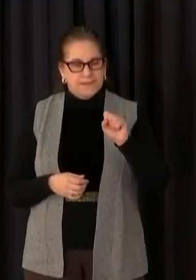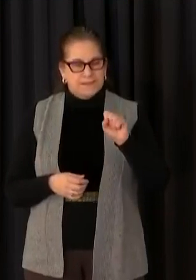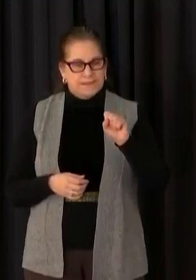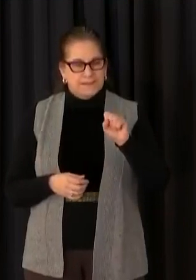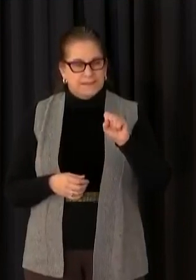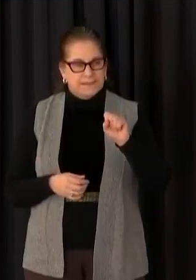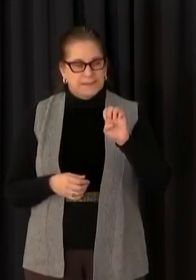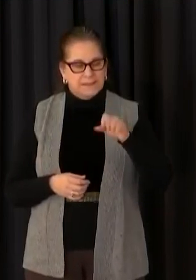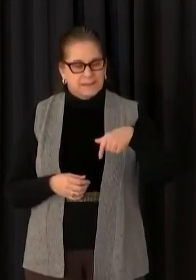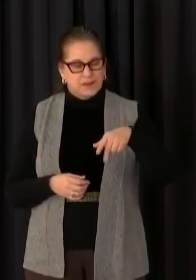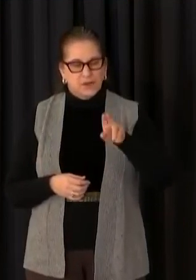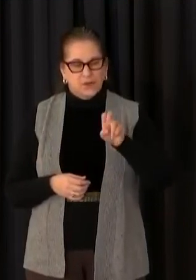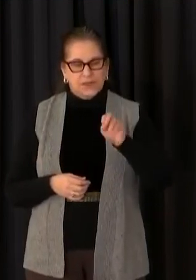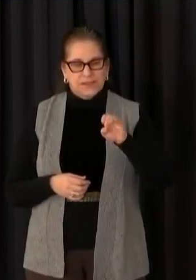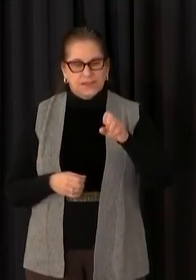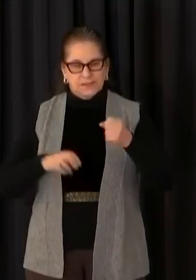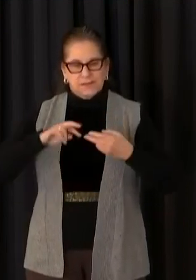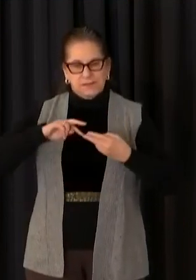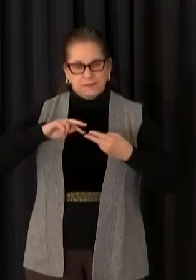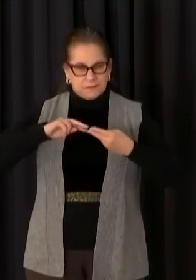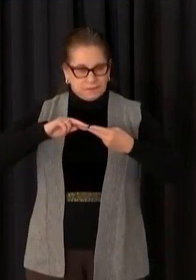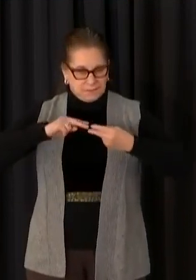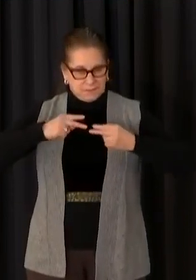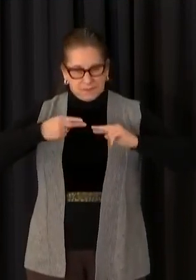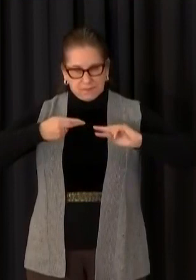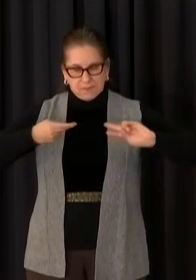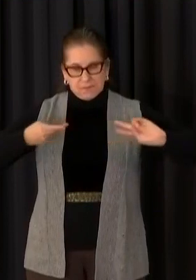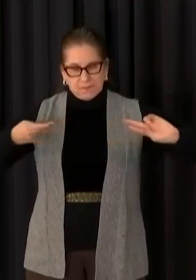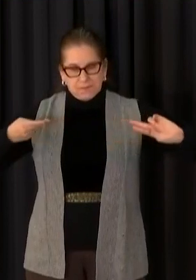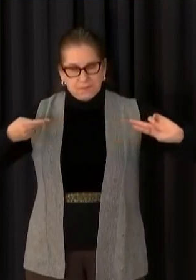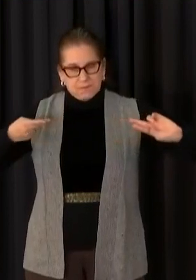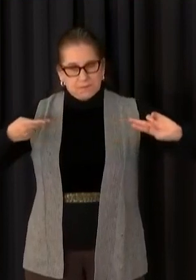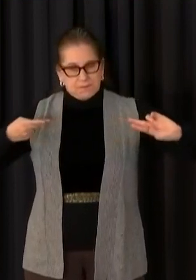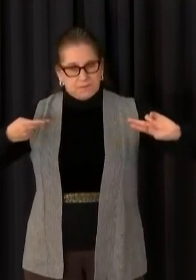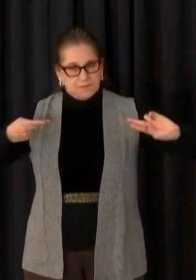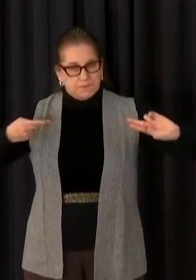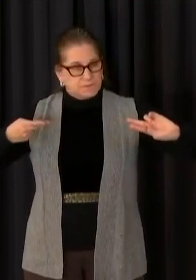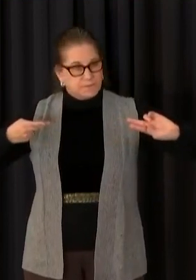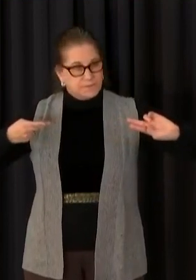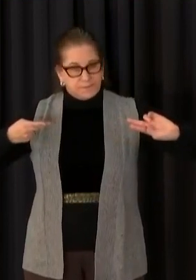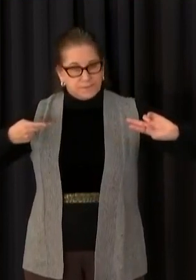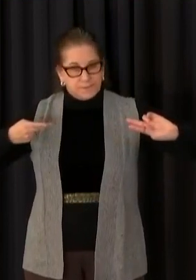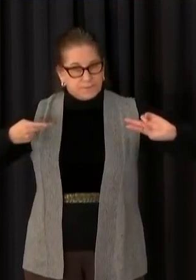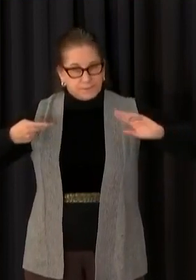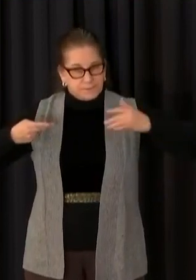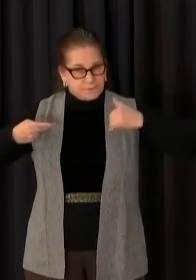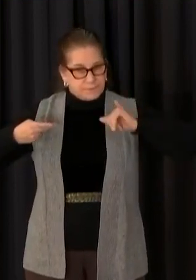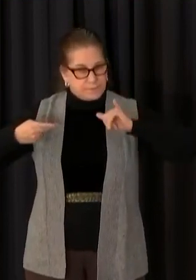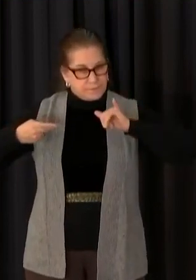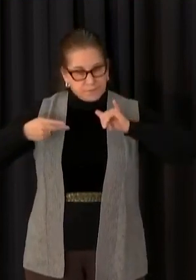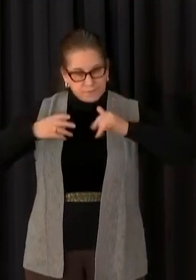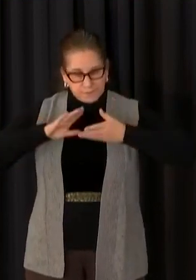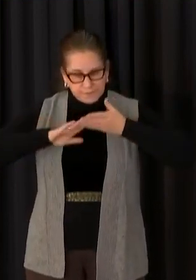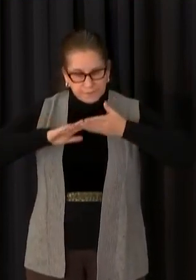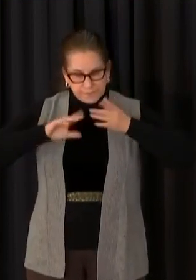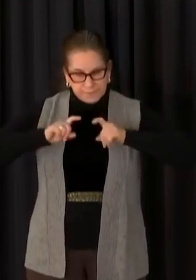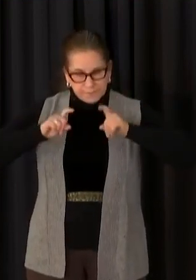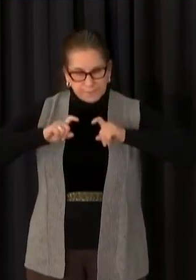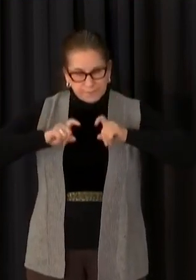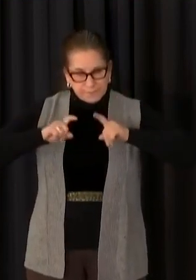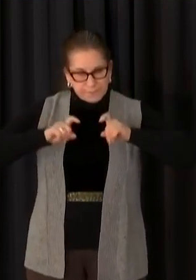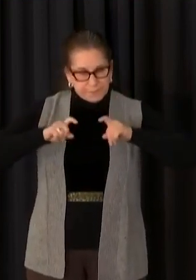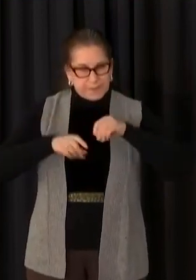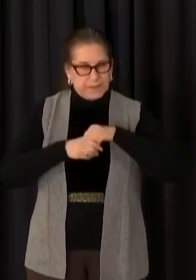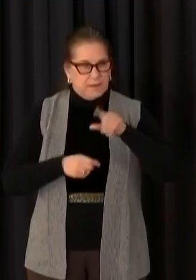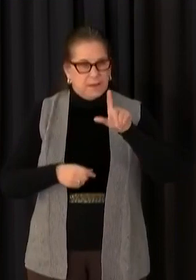lot of cases, or running whole genome sequencing on a lot of your laboratory specimens, having an increased rate